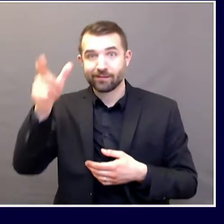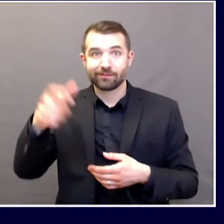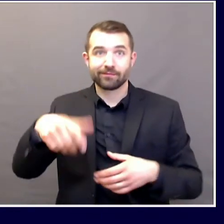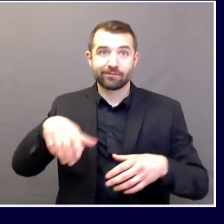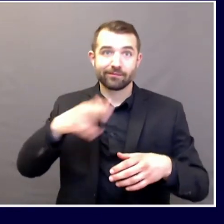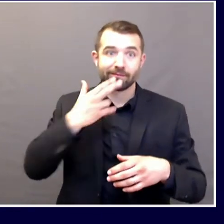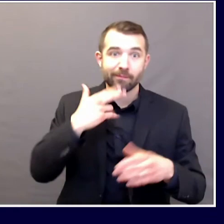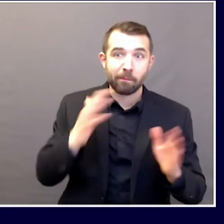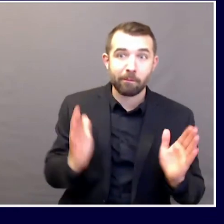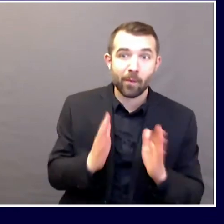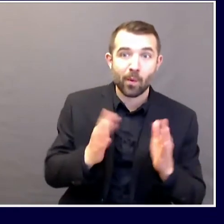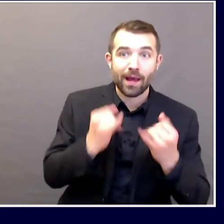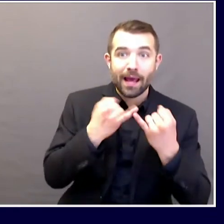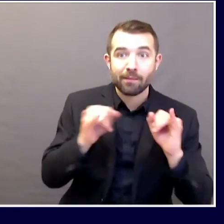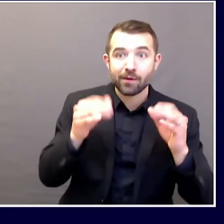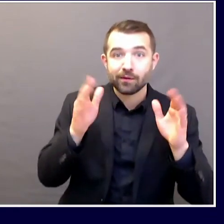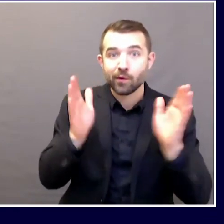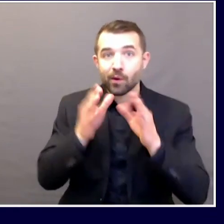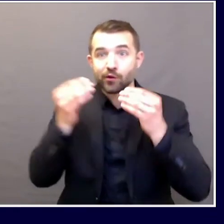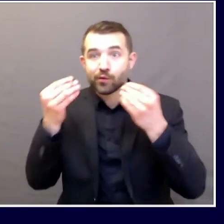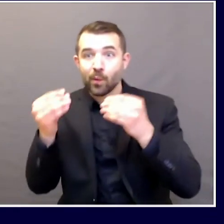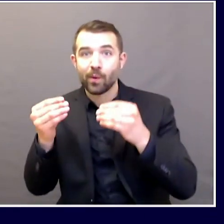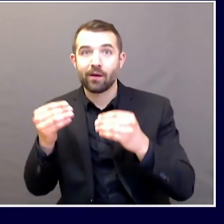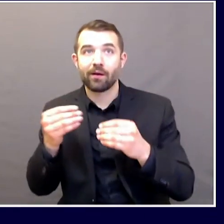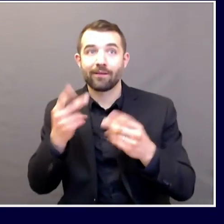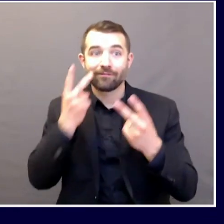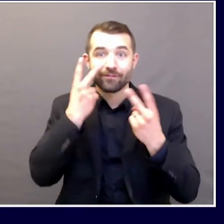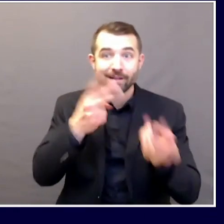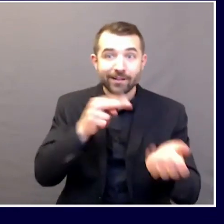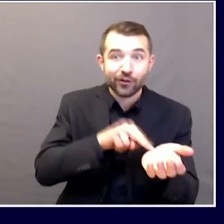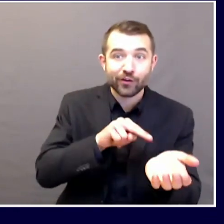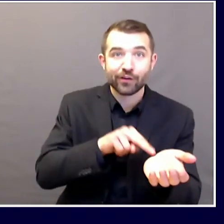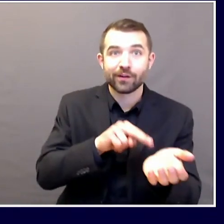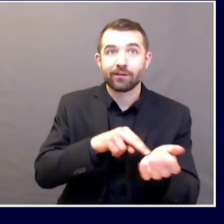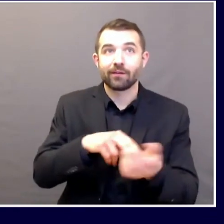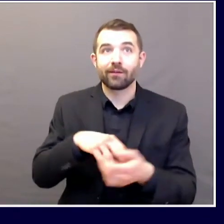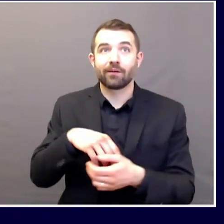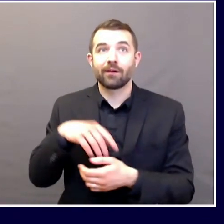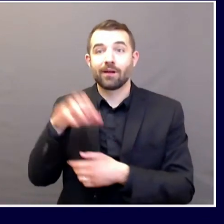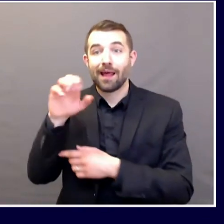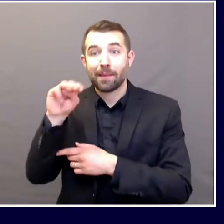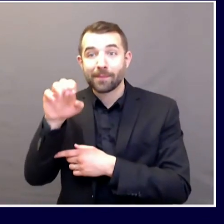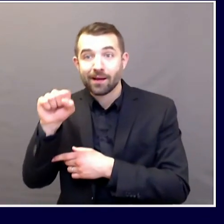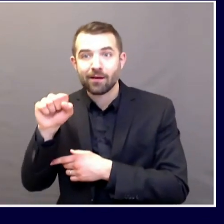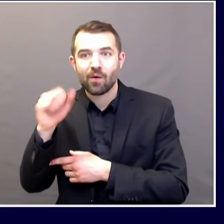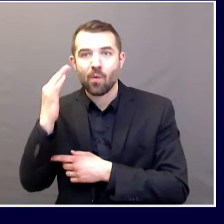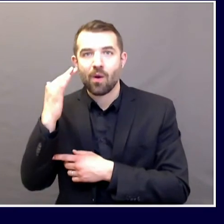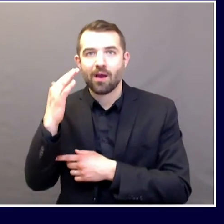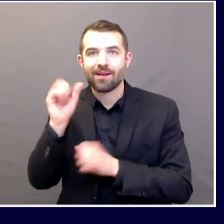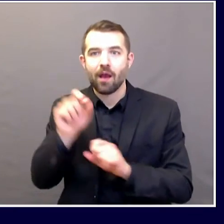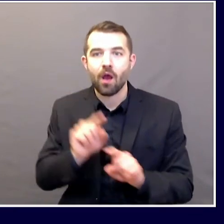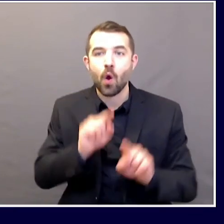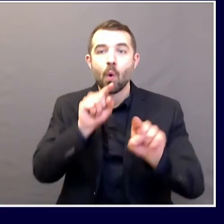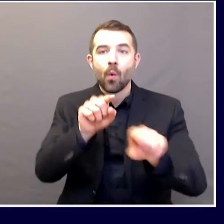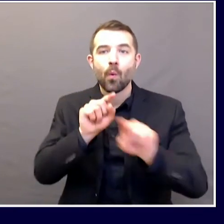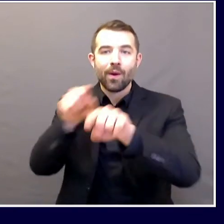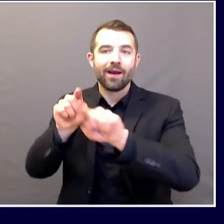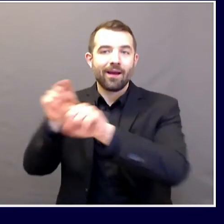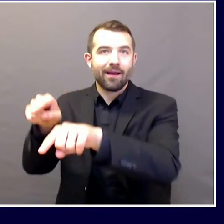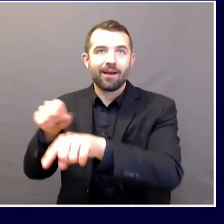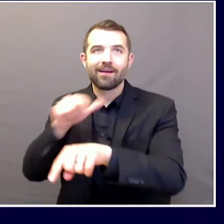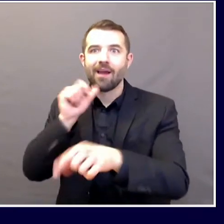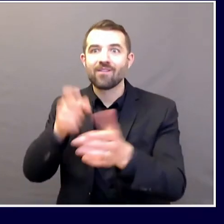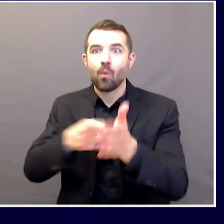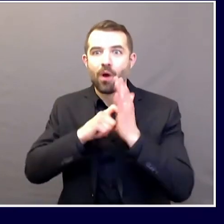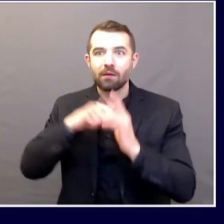to homebound Mainers because of the relative ease of using the J&J vaccine. That's something we're starting next week. But the Astra vaccine